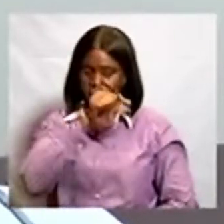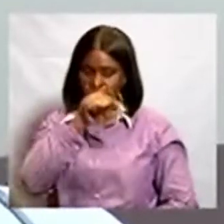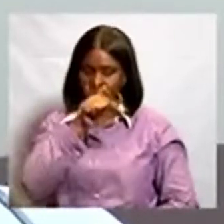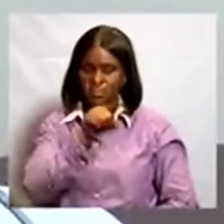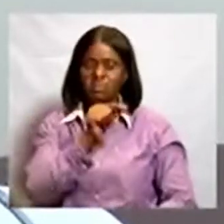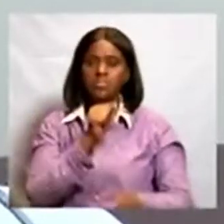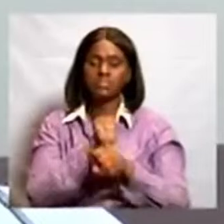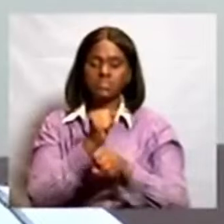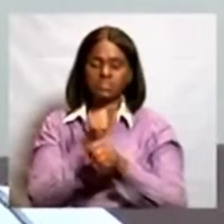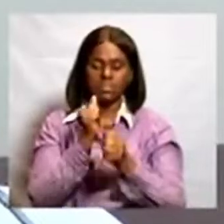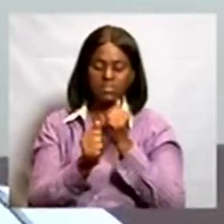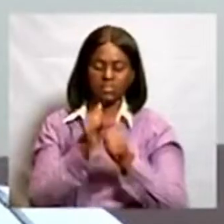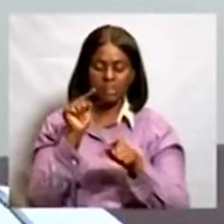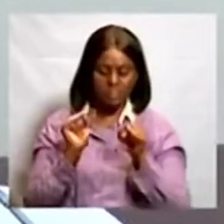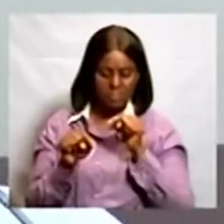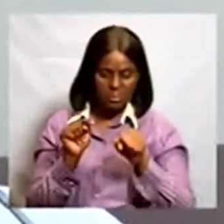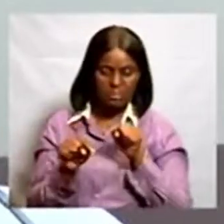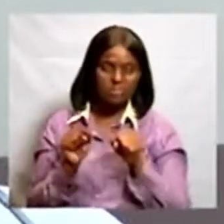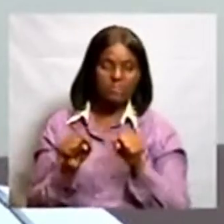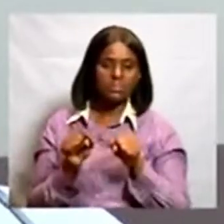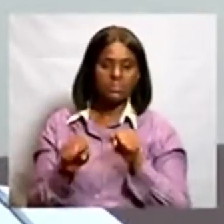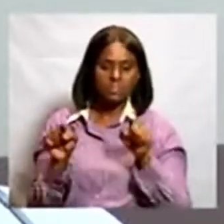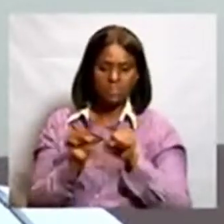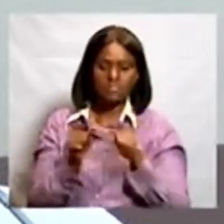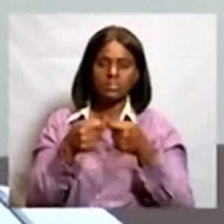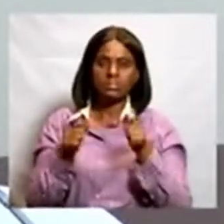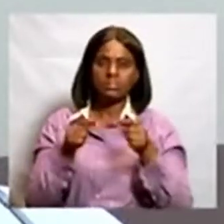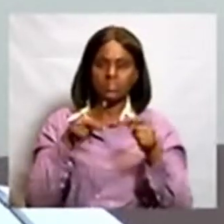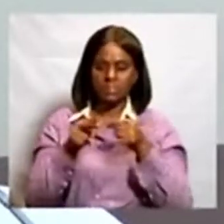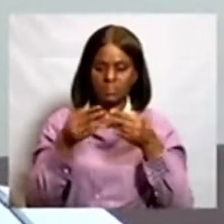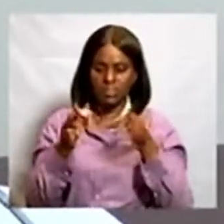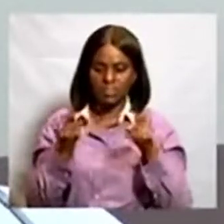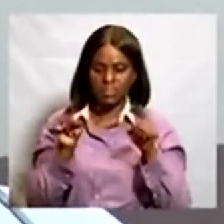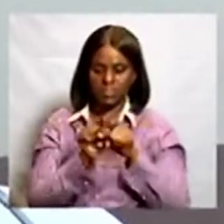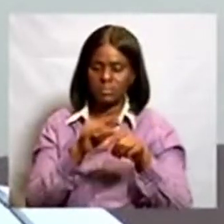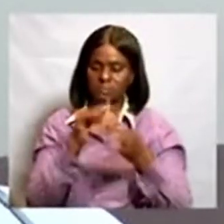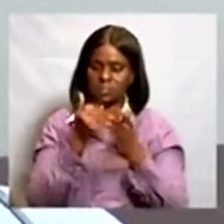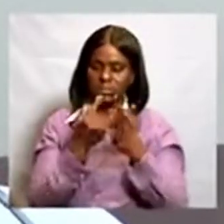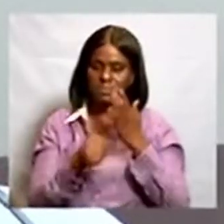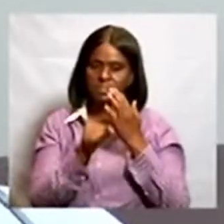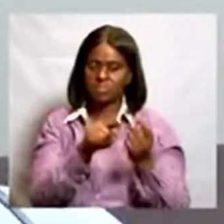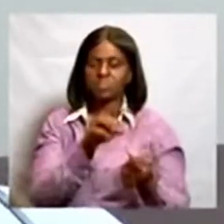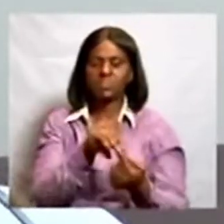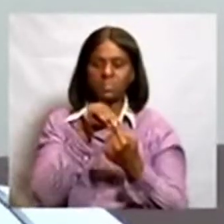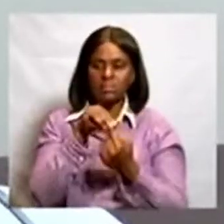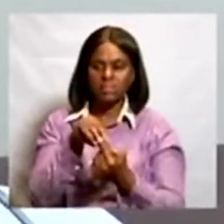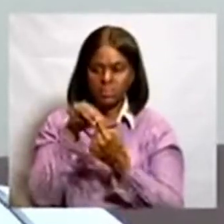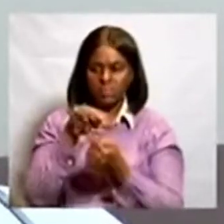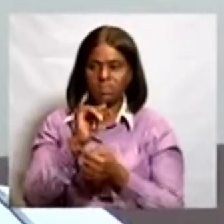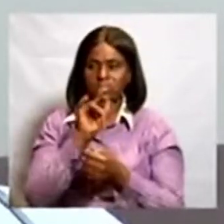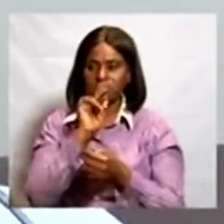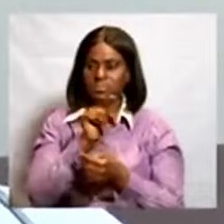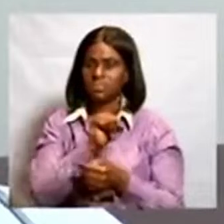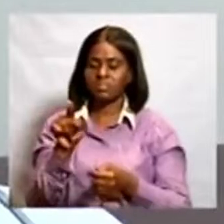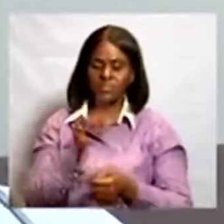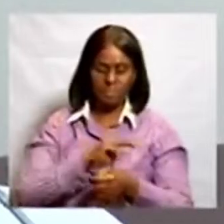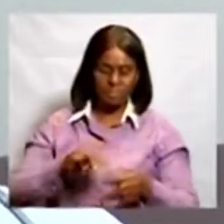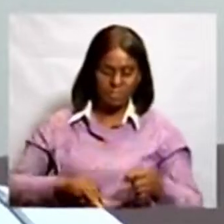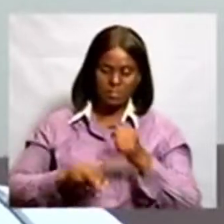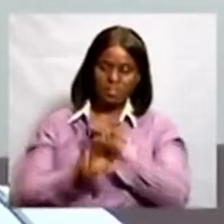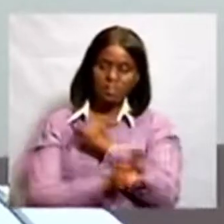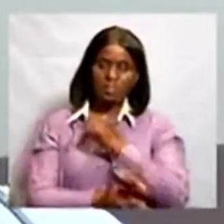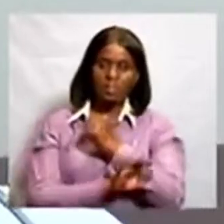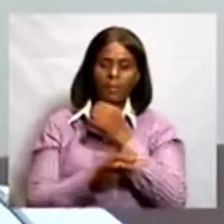Framework, which was recently launched, and these specify that member states have